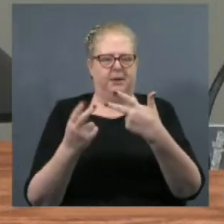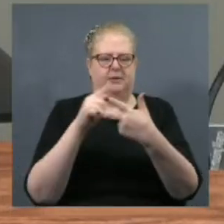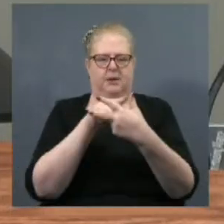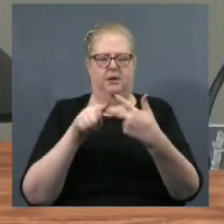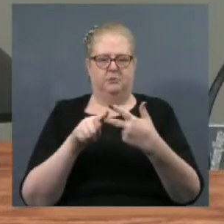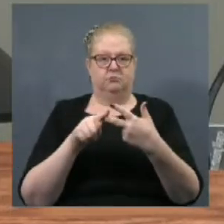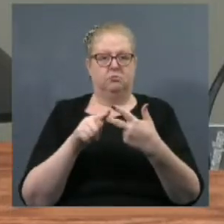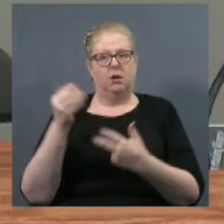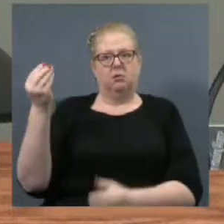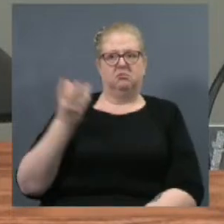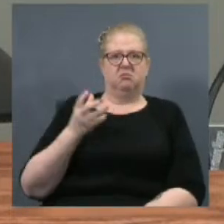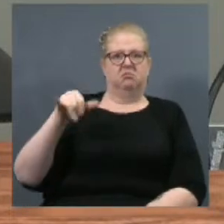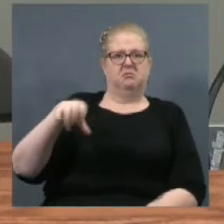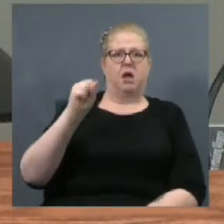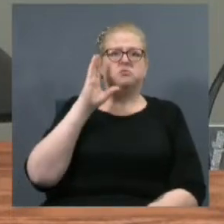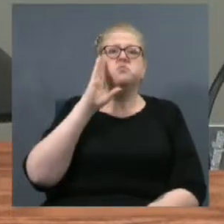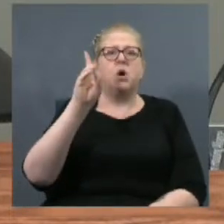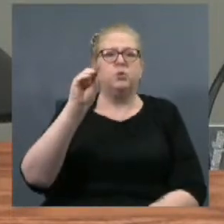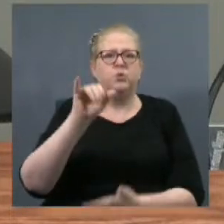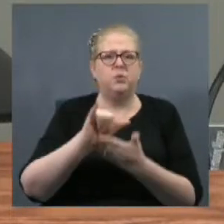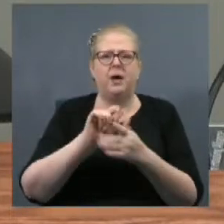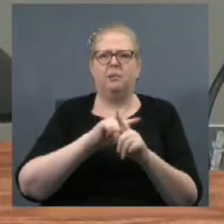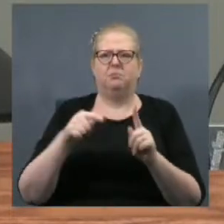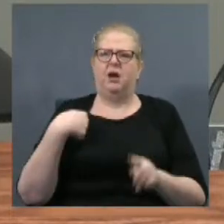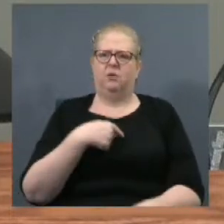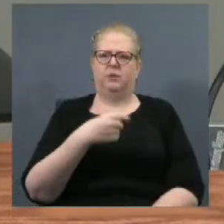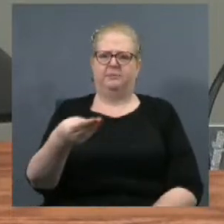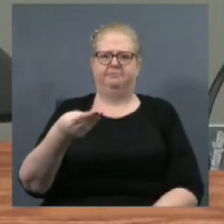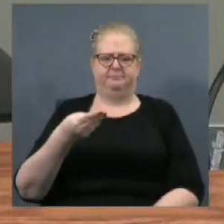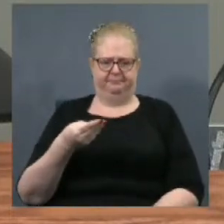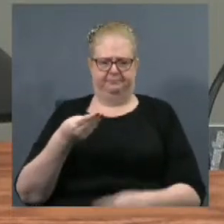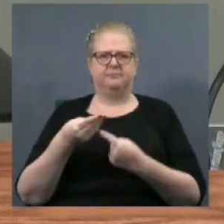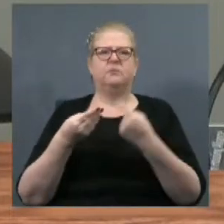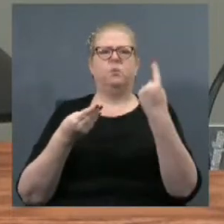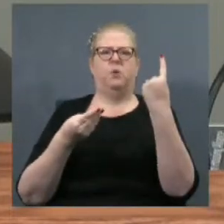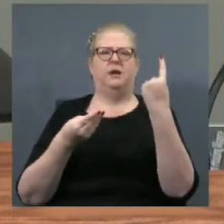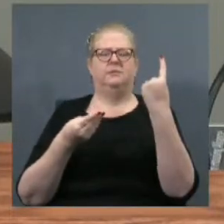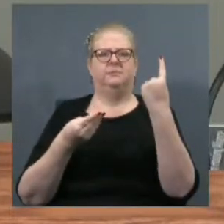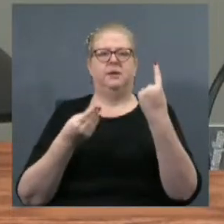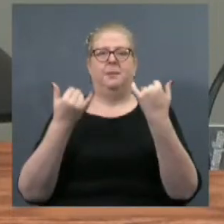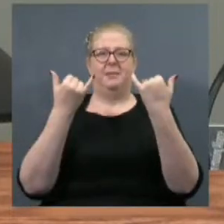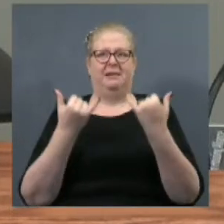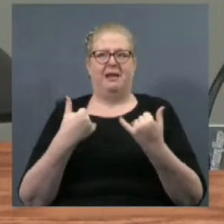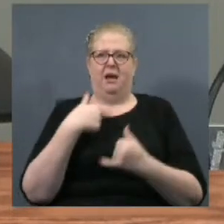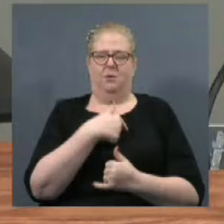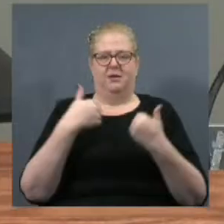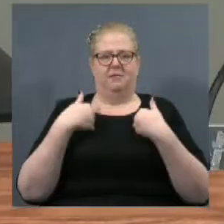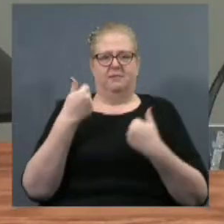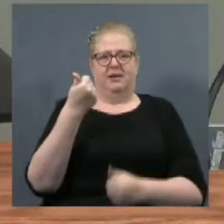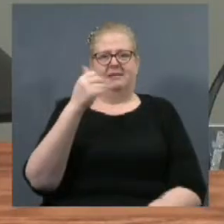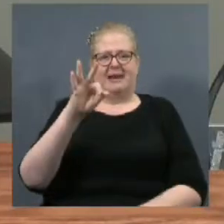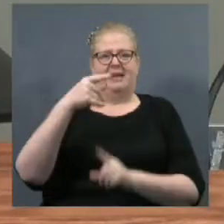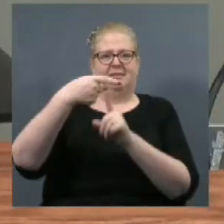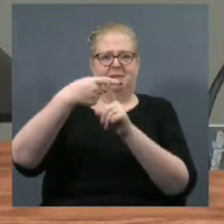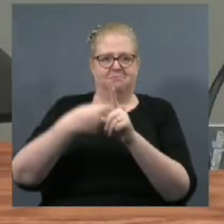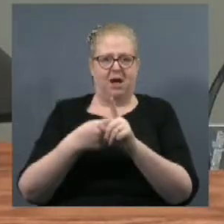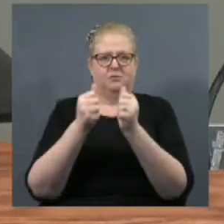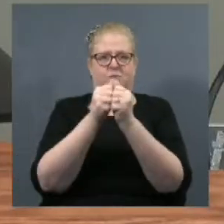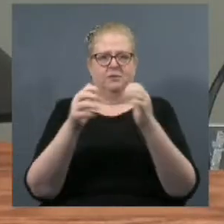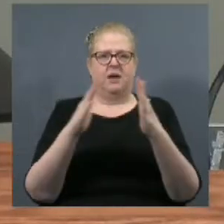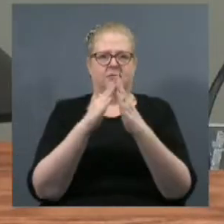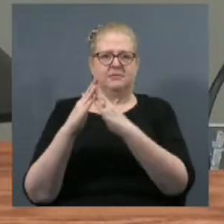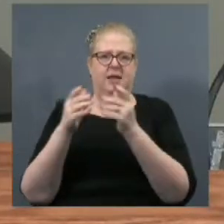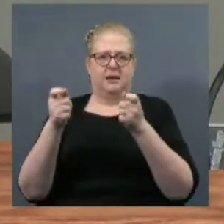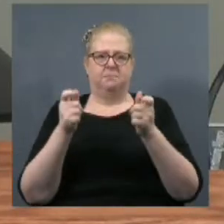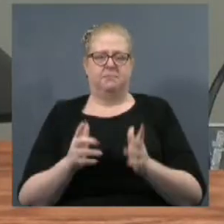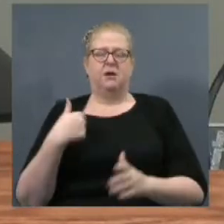but we only have 1. And so here we are 19 months without a city manager. We truly miss Bruce Moore every